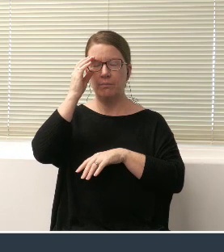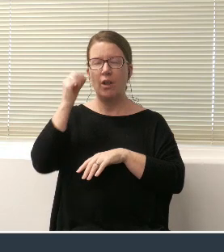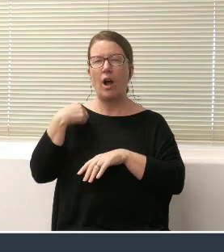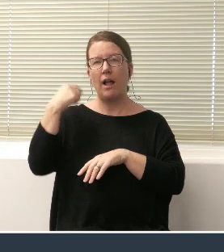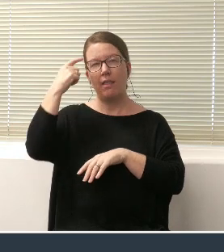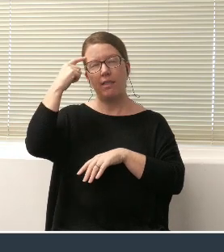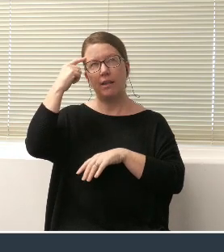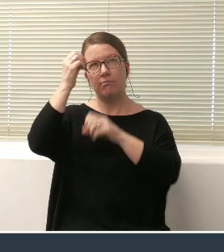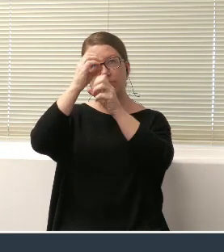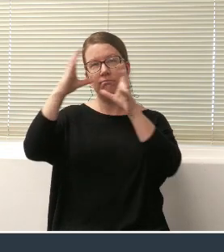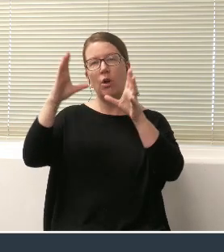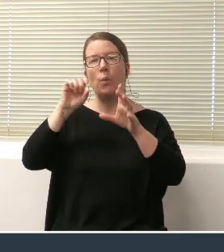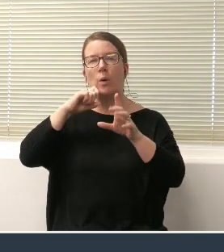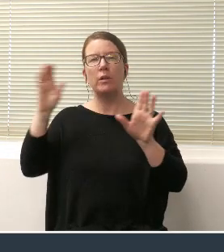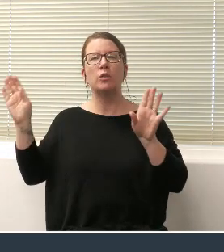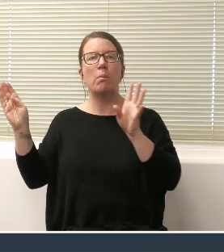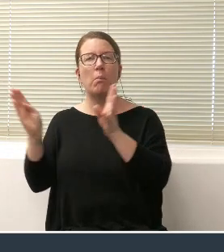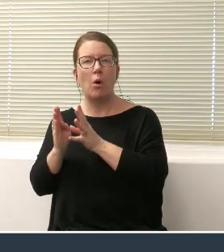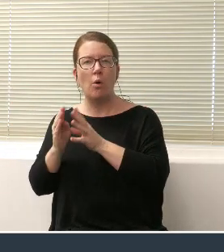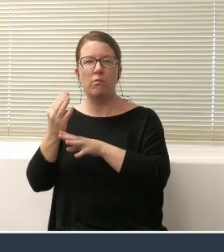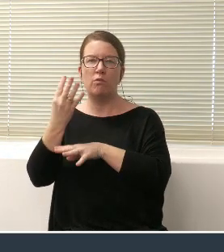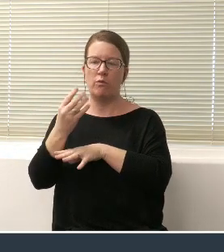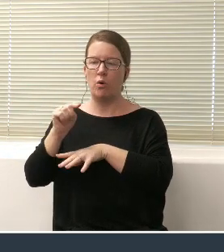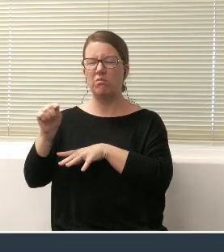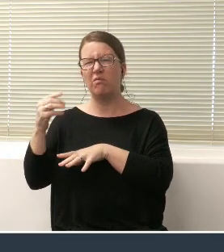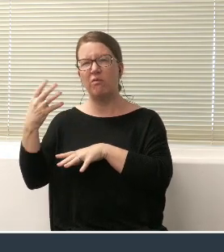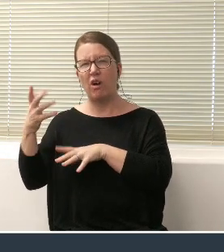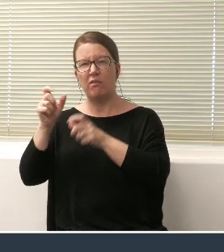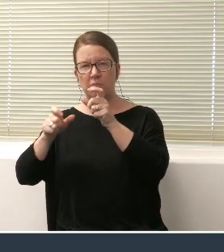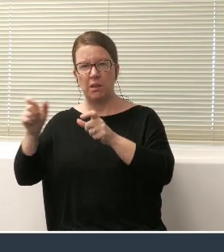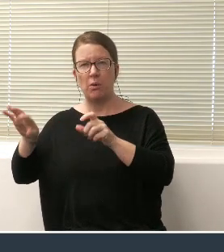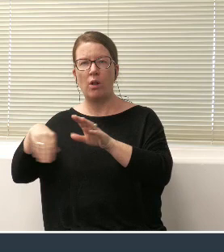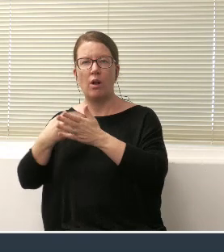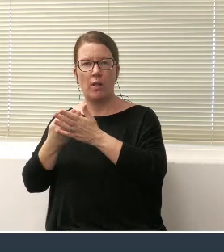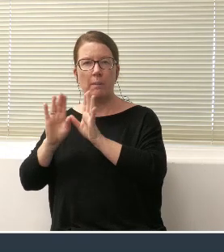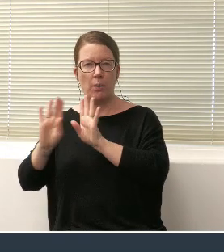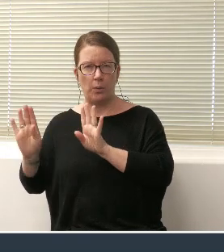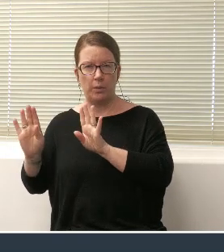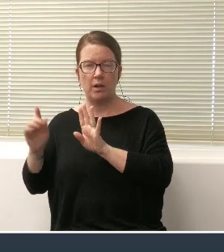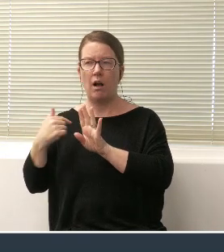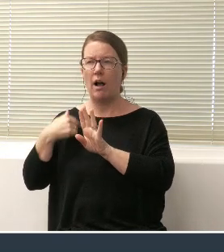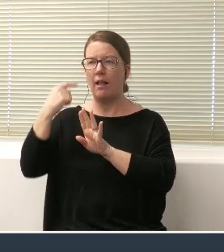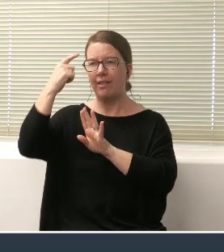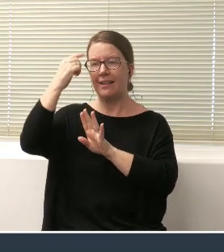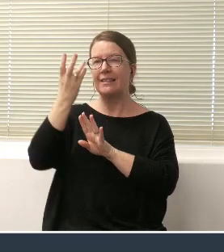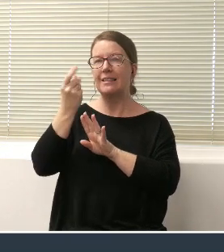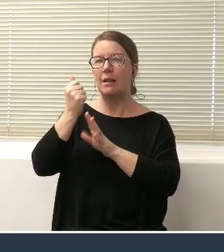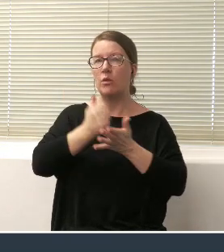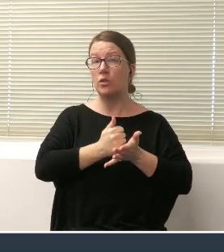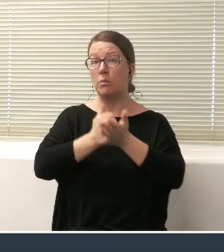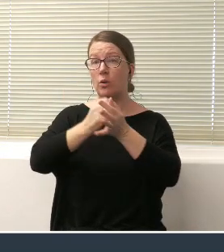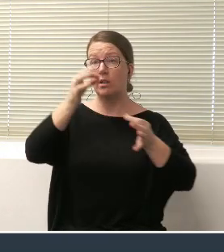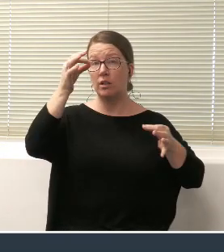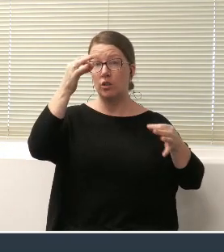small board, either 4 or 5 members. Yeah. And I think we have made recommendations in some of the supporting documentation about it being a